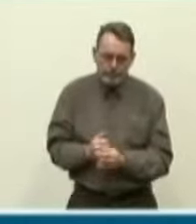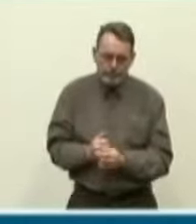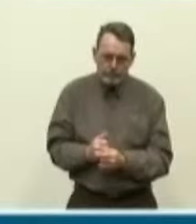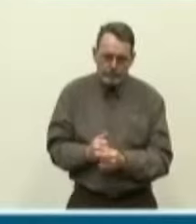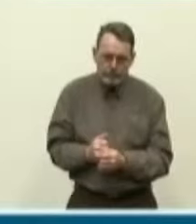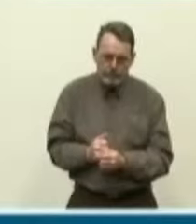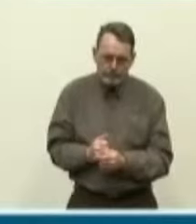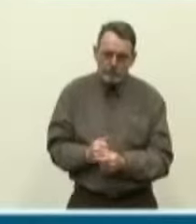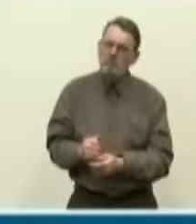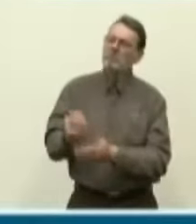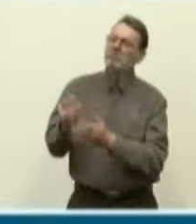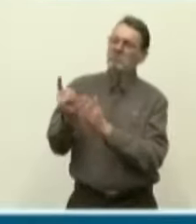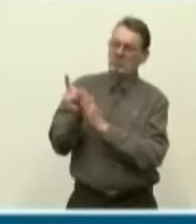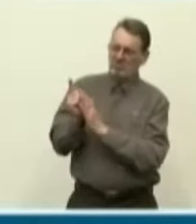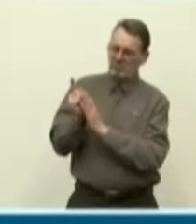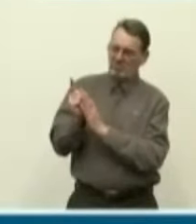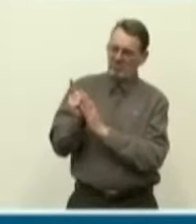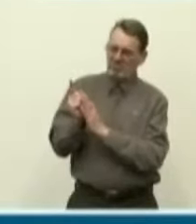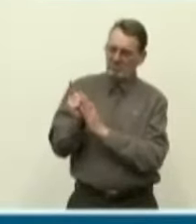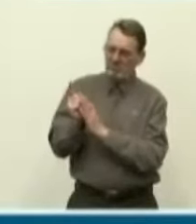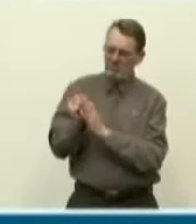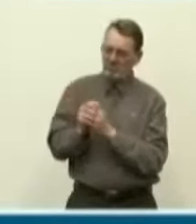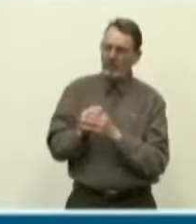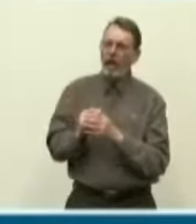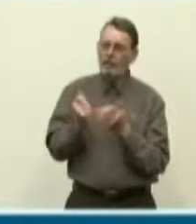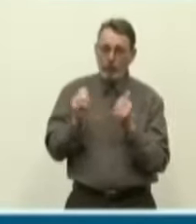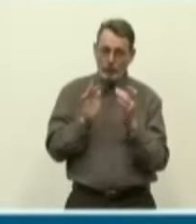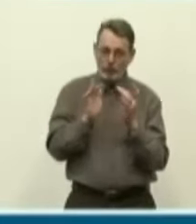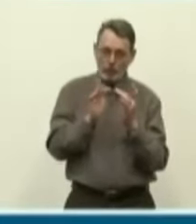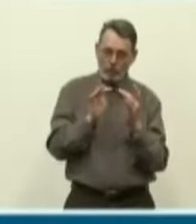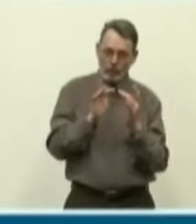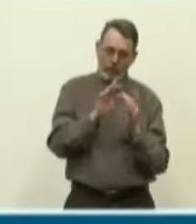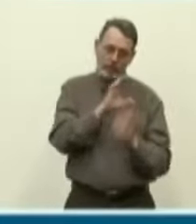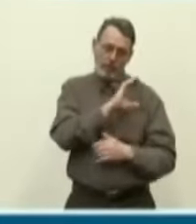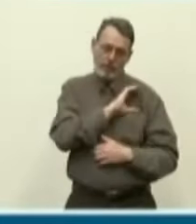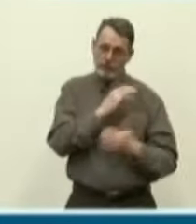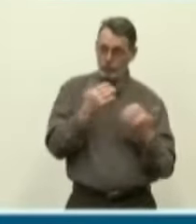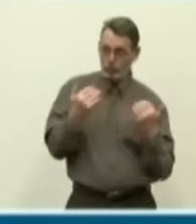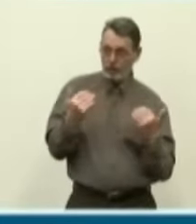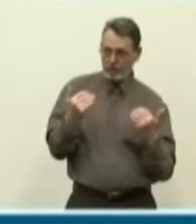hold on. 1 second here. I'm just going to get the officers there right now.